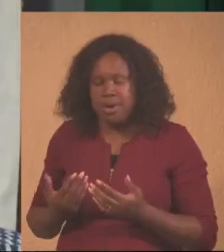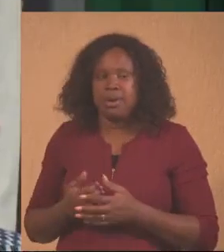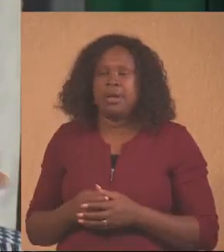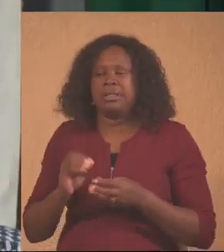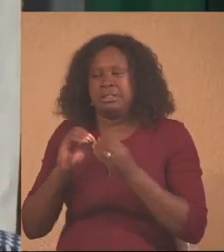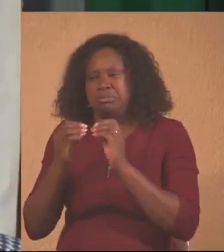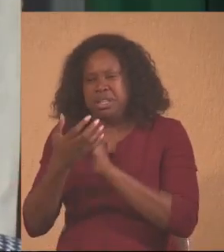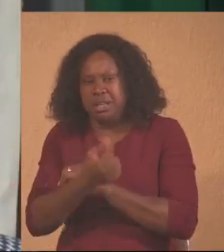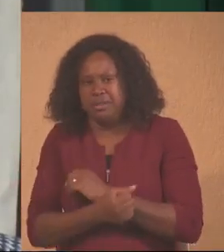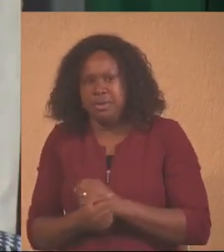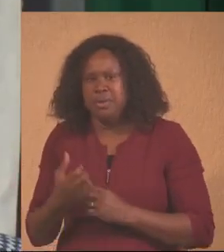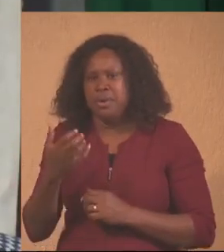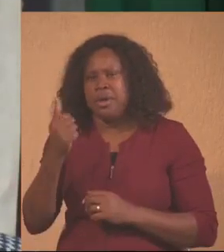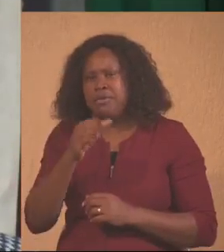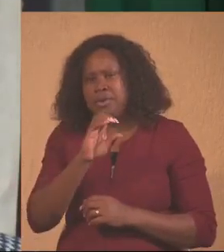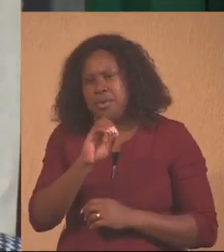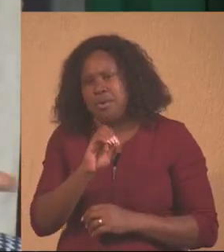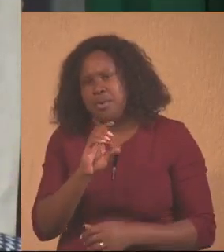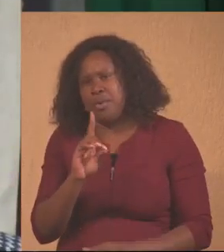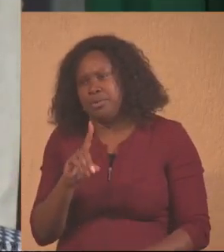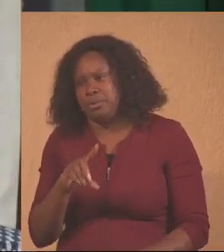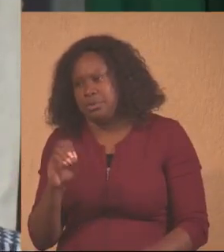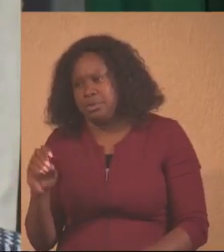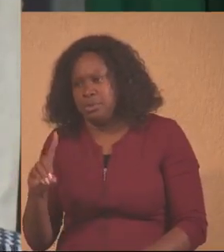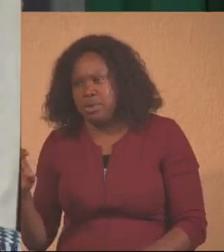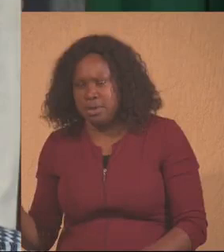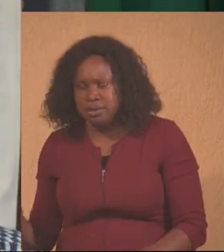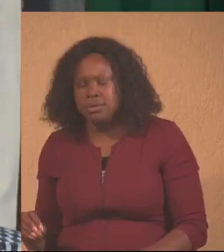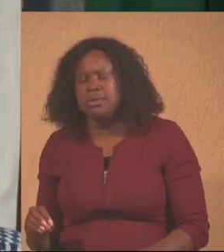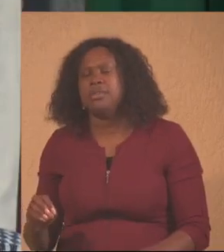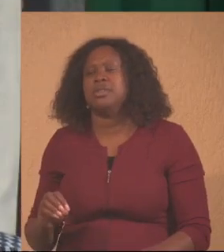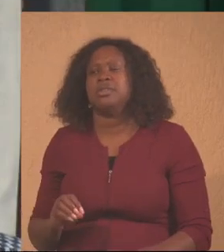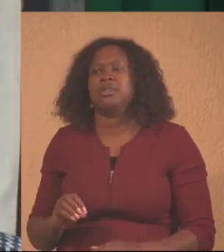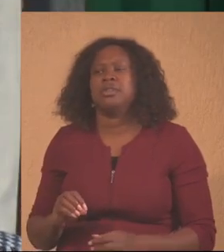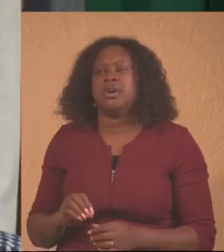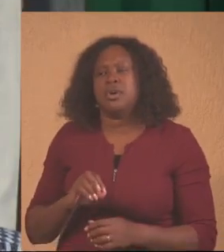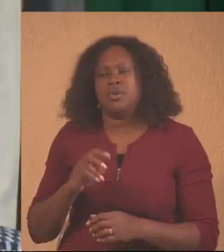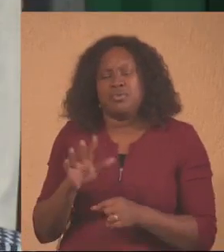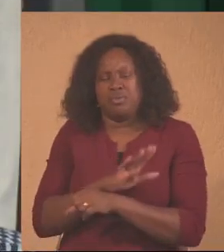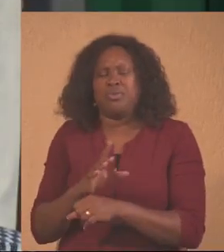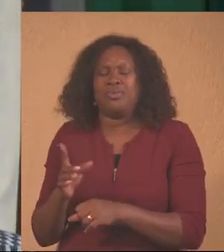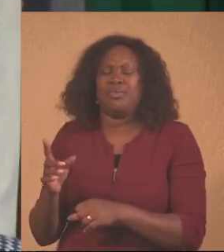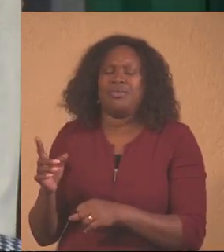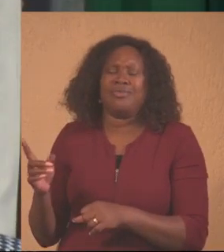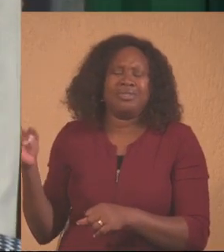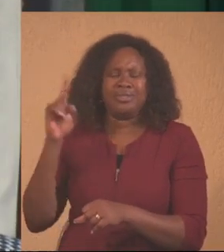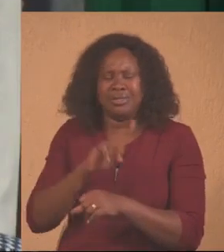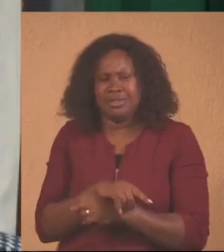the hotline that is functional 24 hours, 24/7. So the